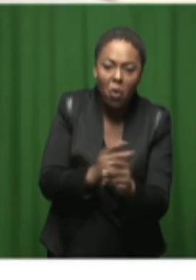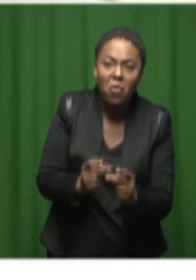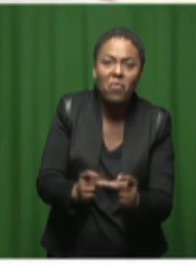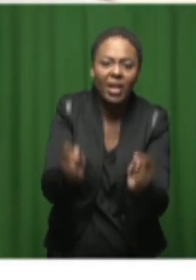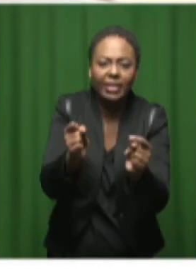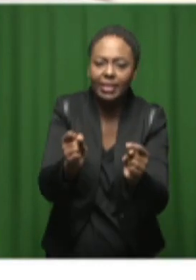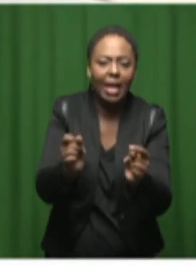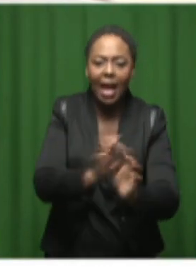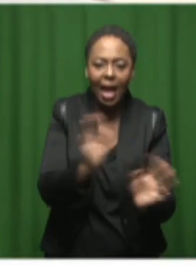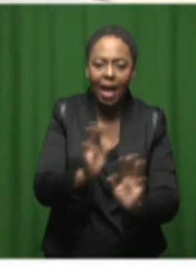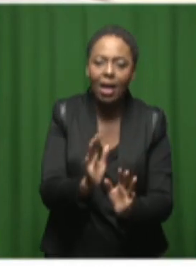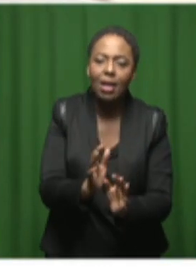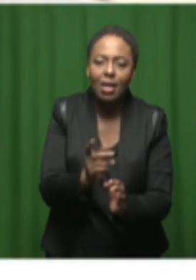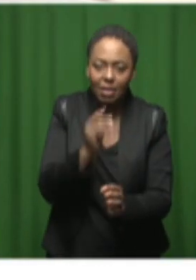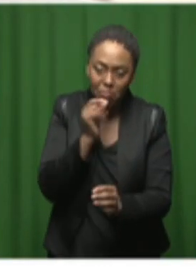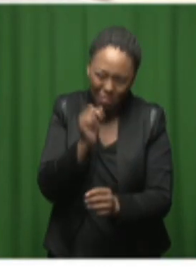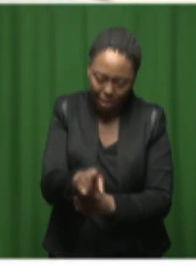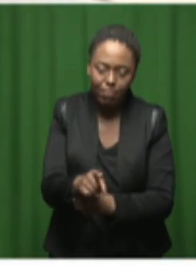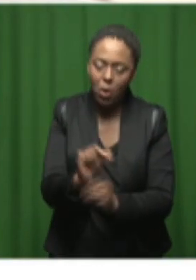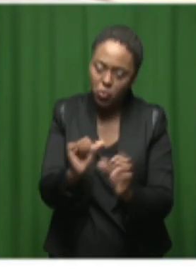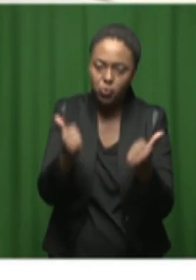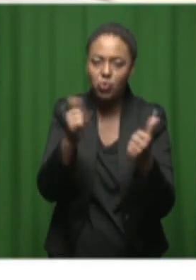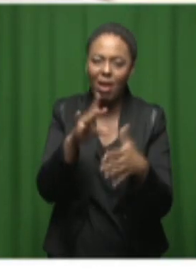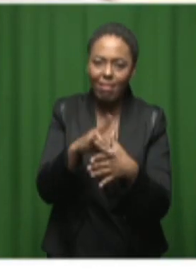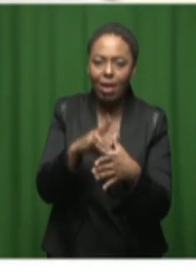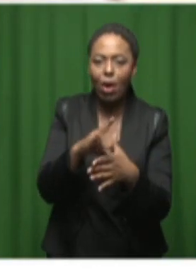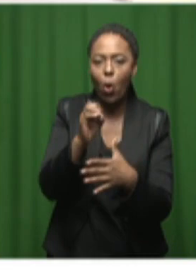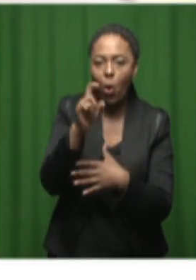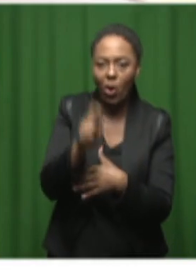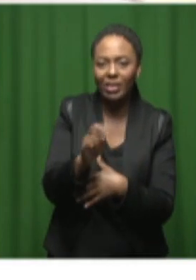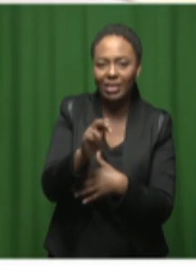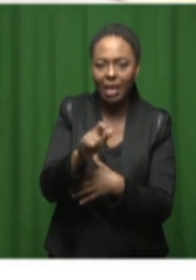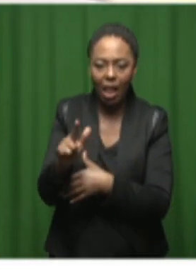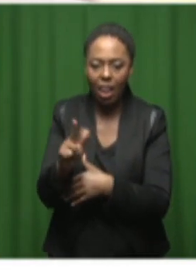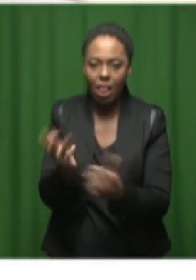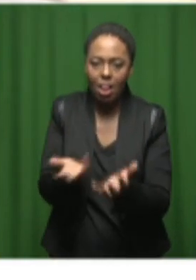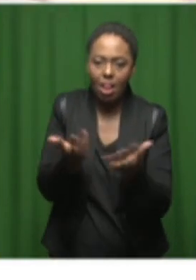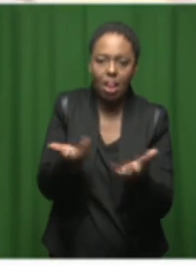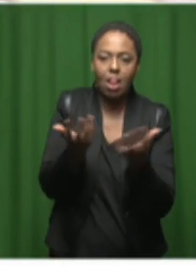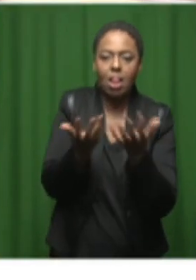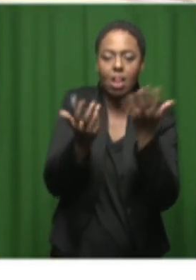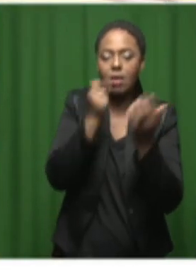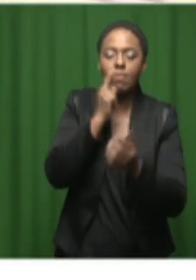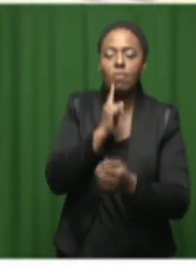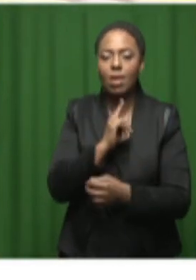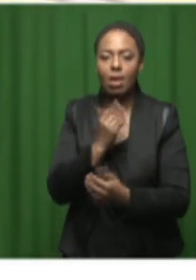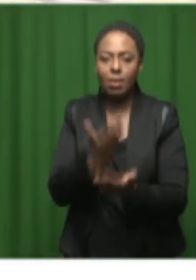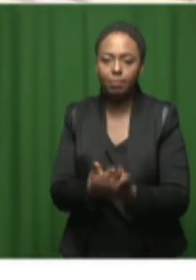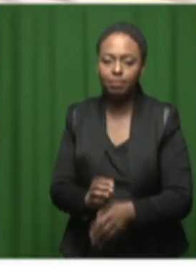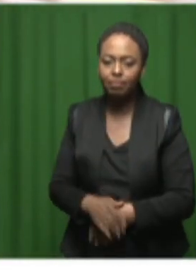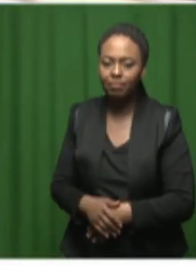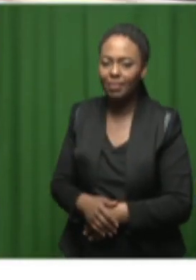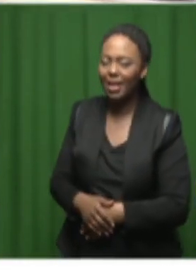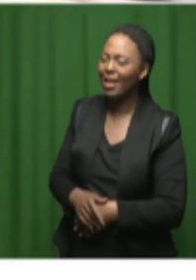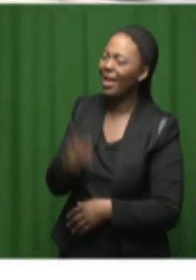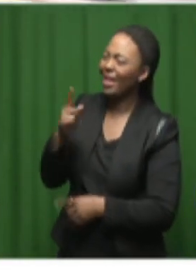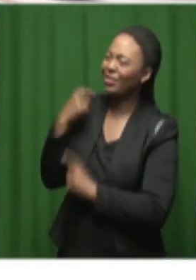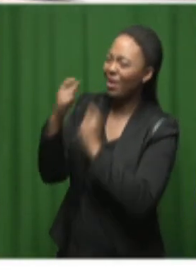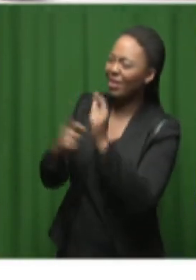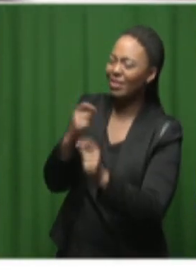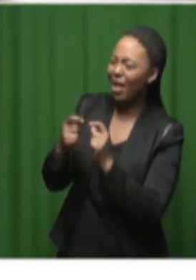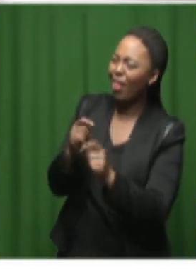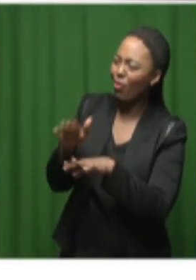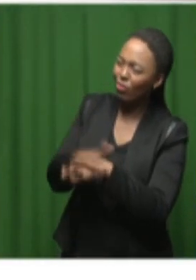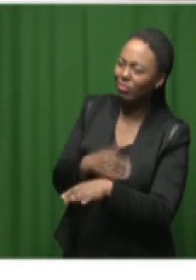what makes a good oxtail for me. What do you feel about a pressure cooker, like cooking oxtail in a pressure cooker as compared to the traditional slow cooking